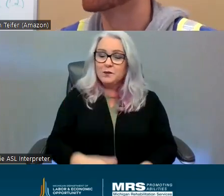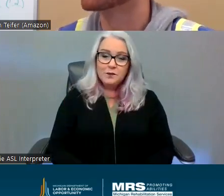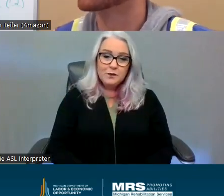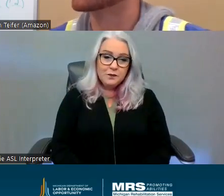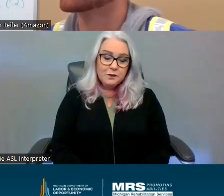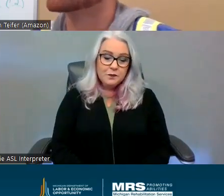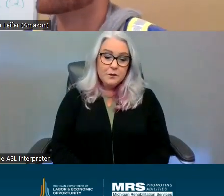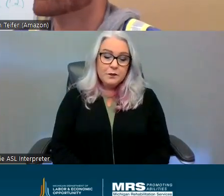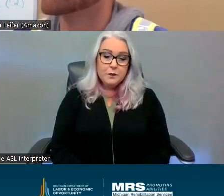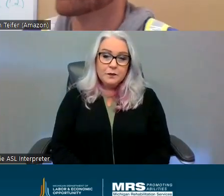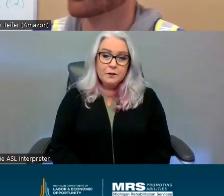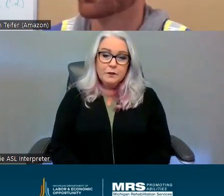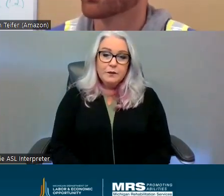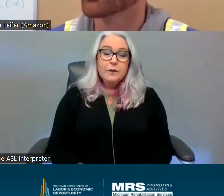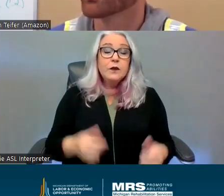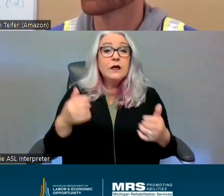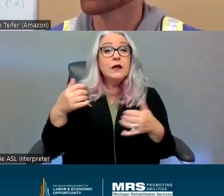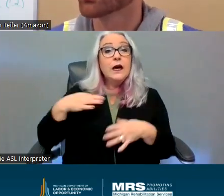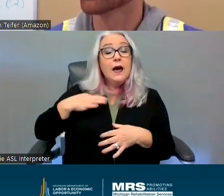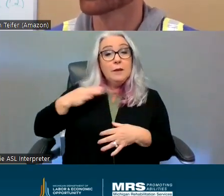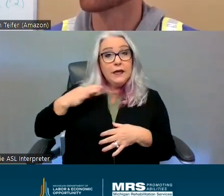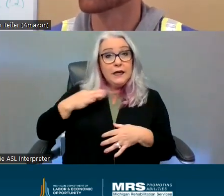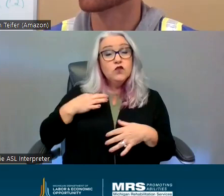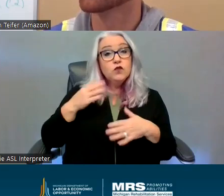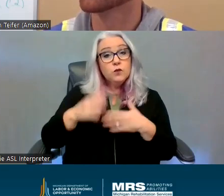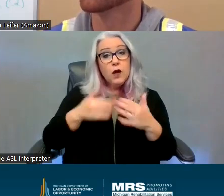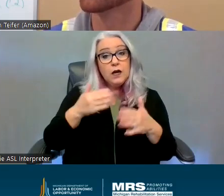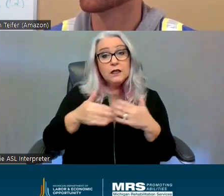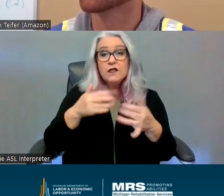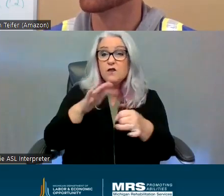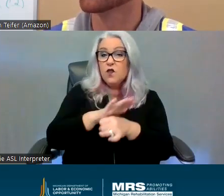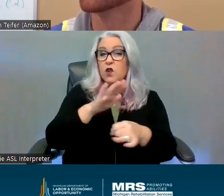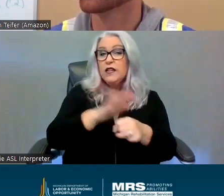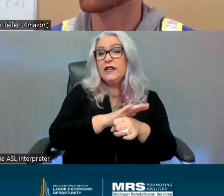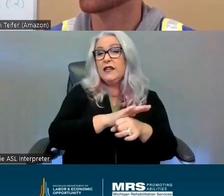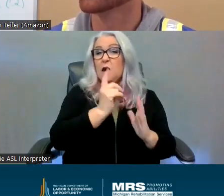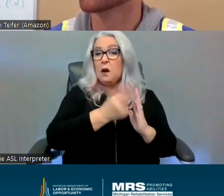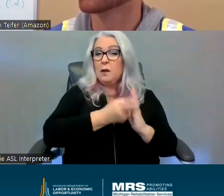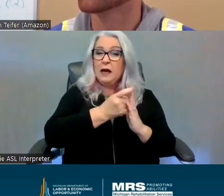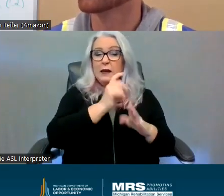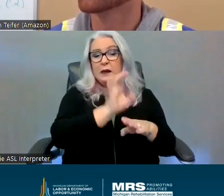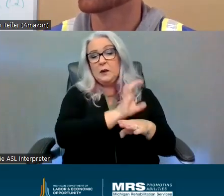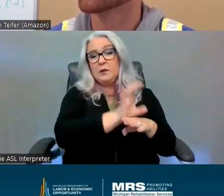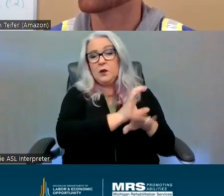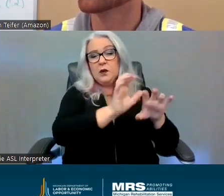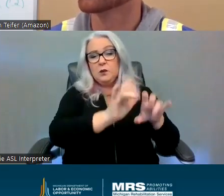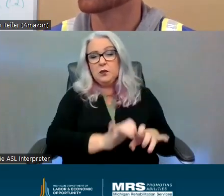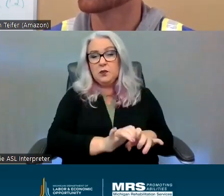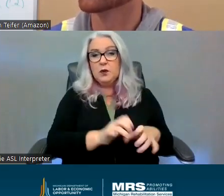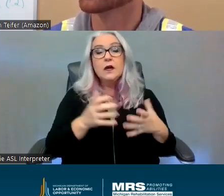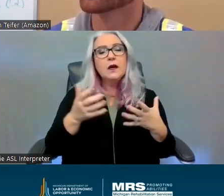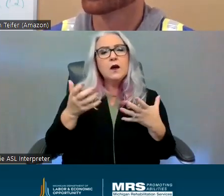So here's a question. With the application process and hiring being fully automated, what challenges have